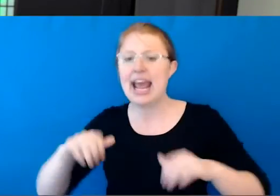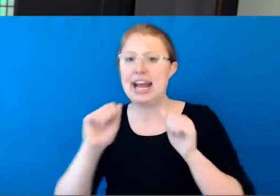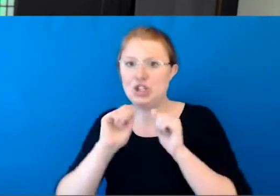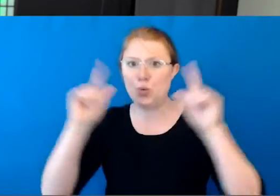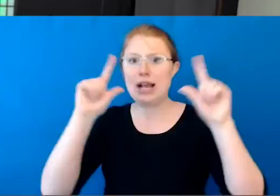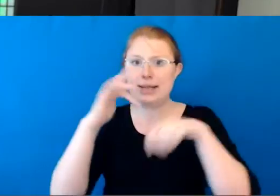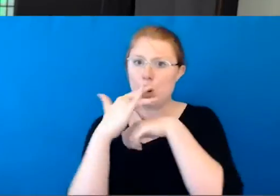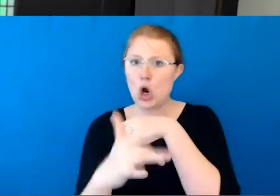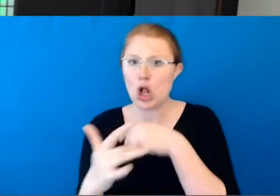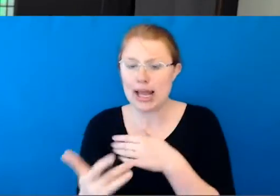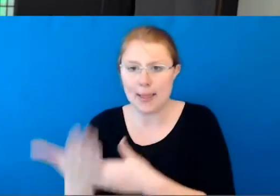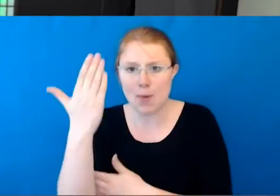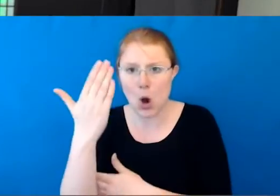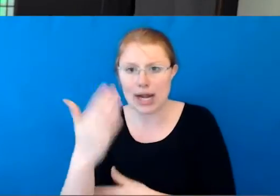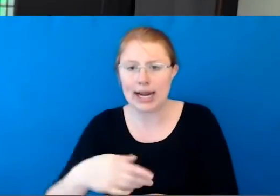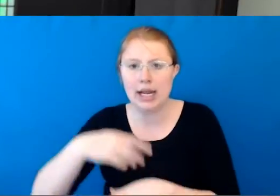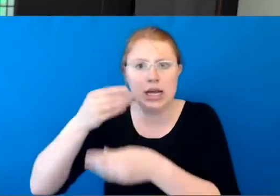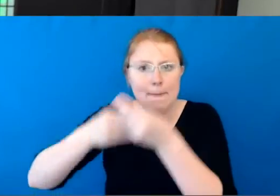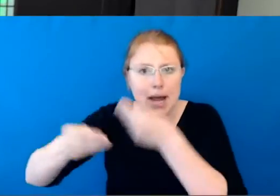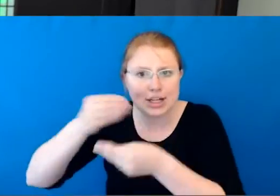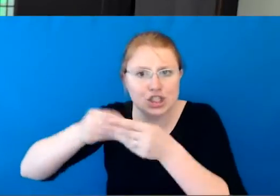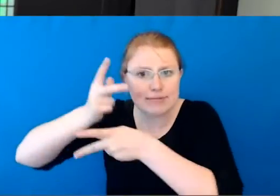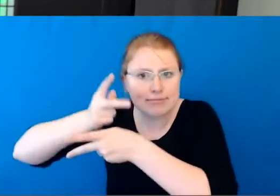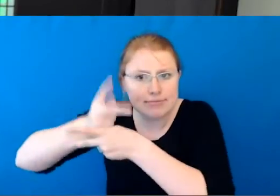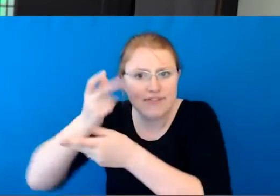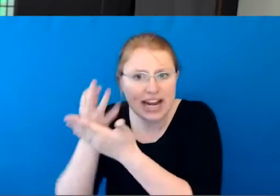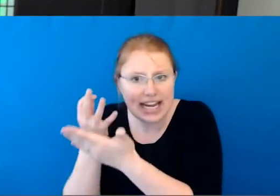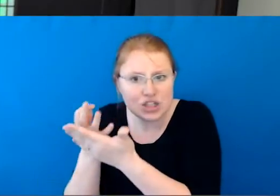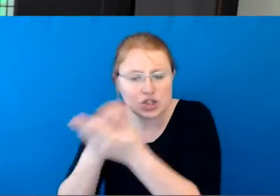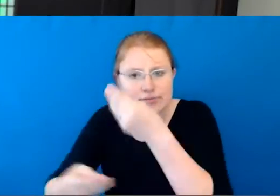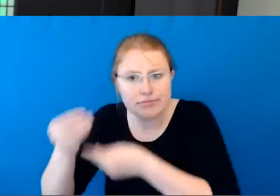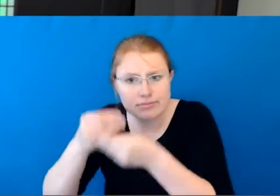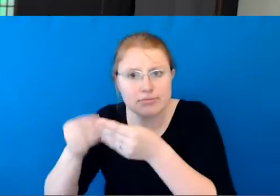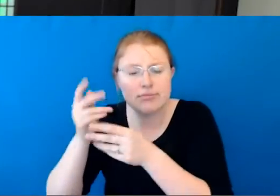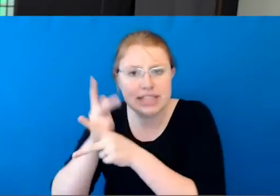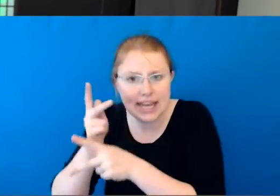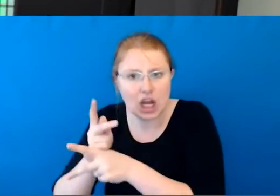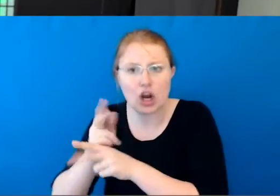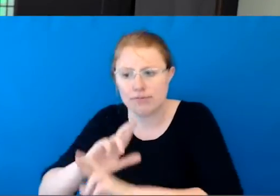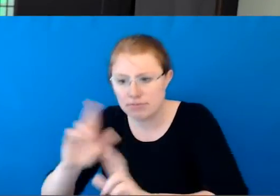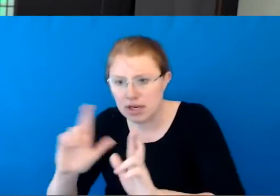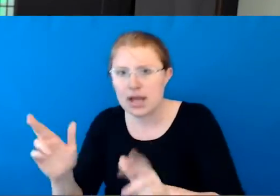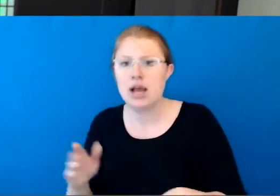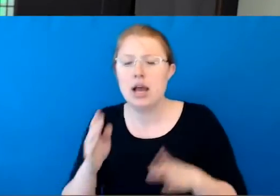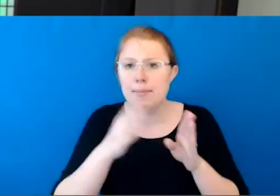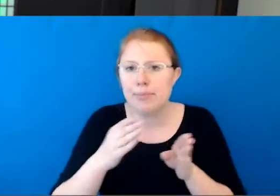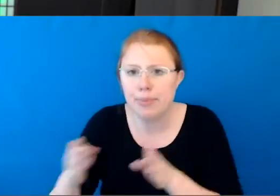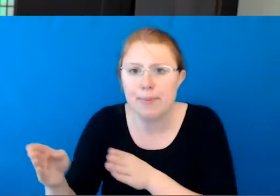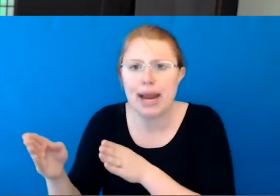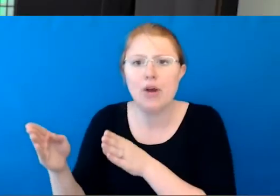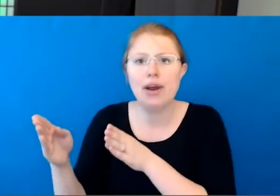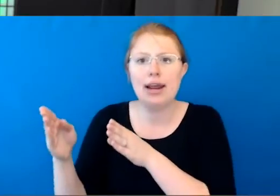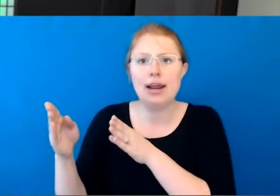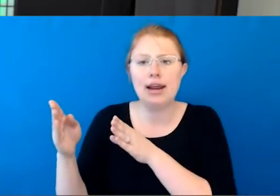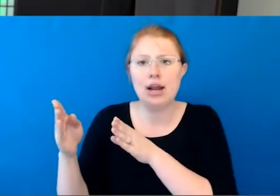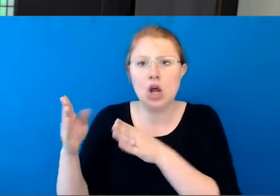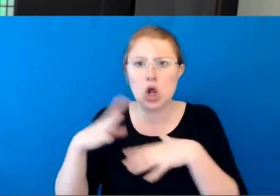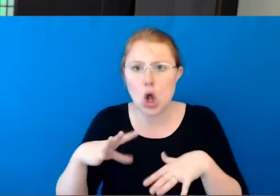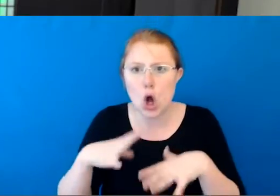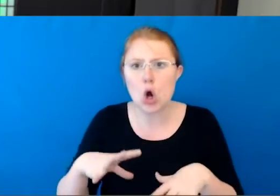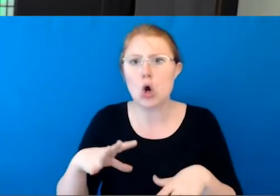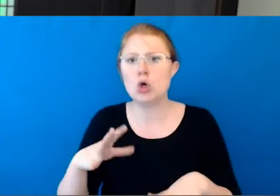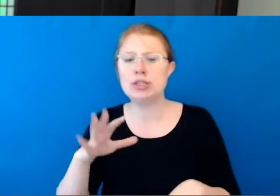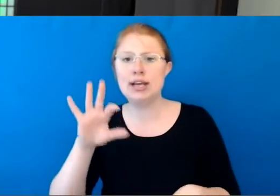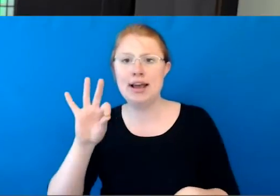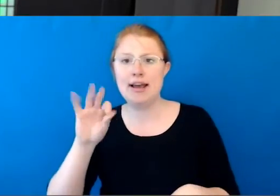preparing clothing, preparing meals, it says that her light doesn't go out at night, and she's the